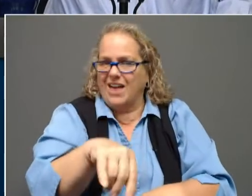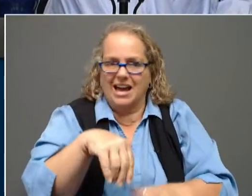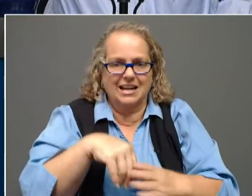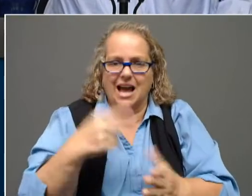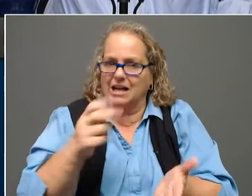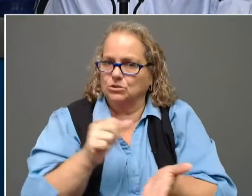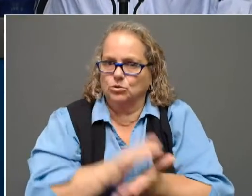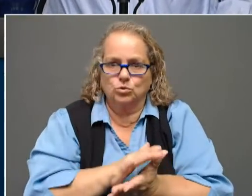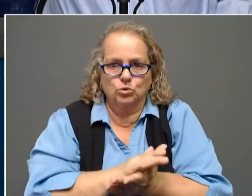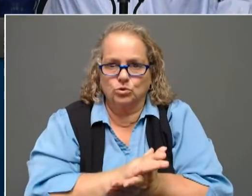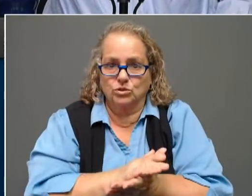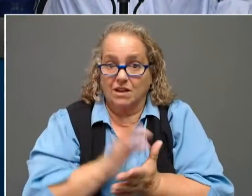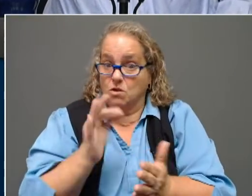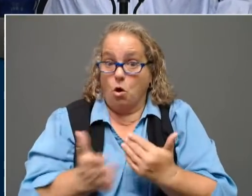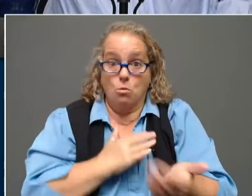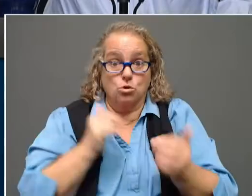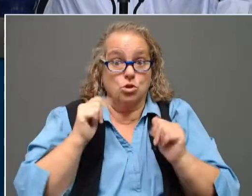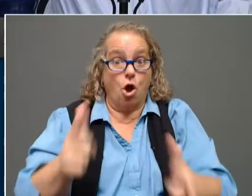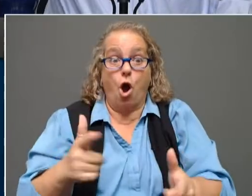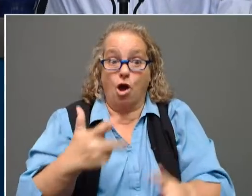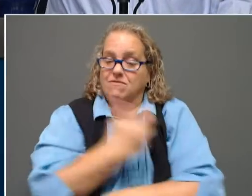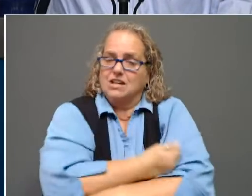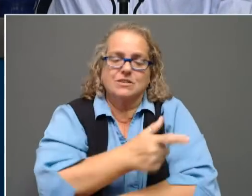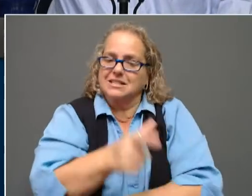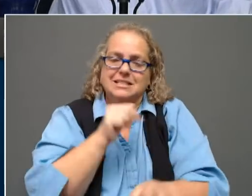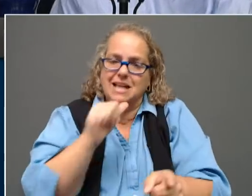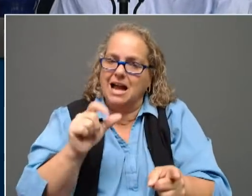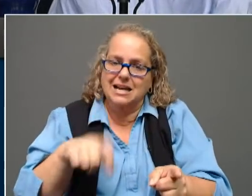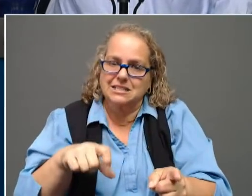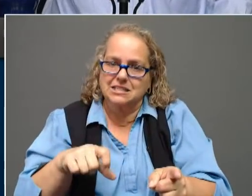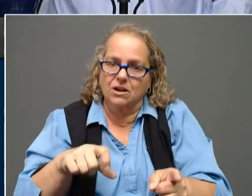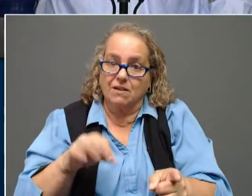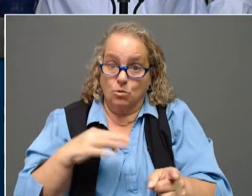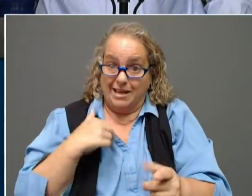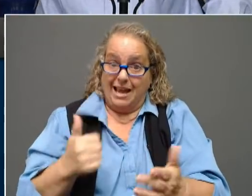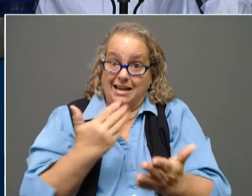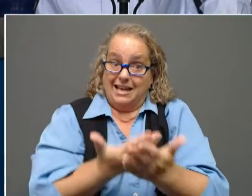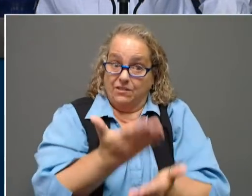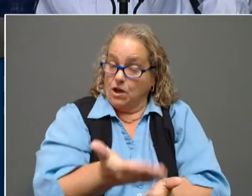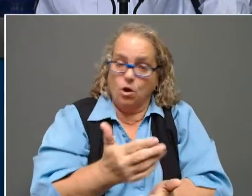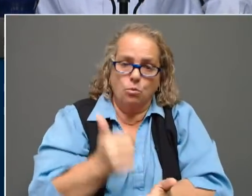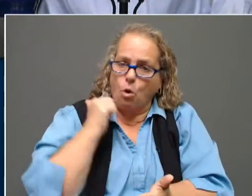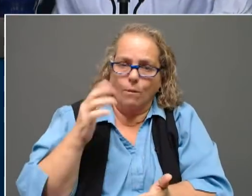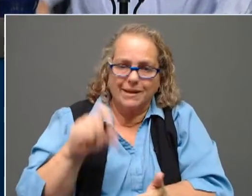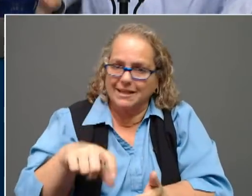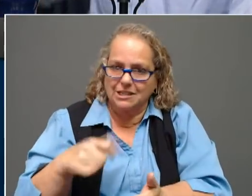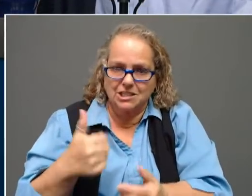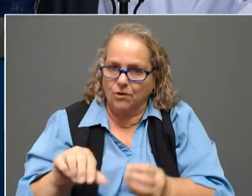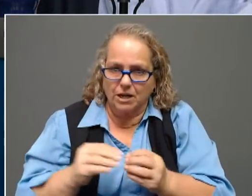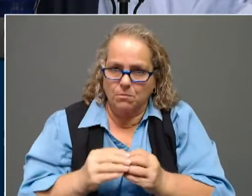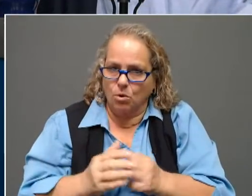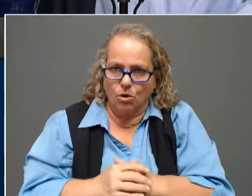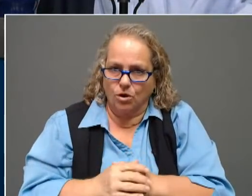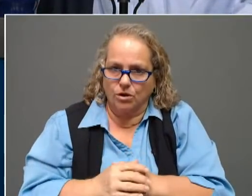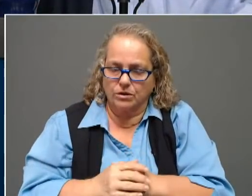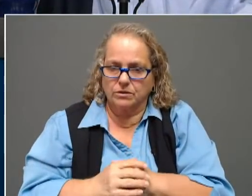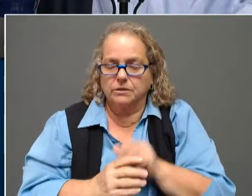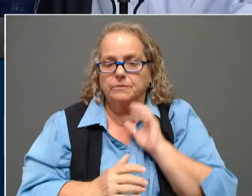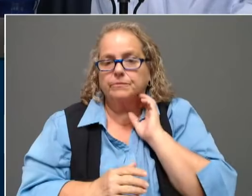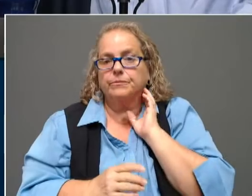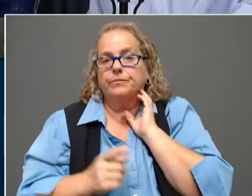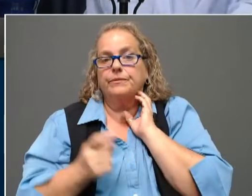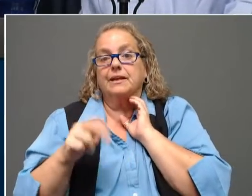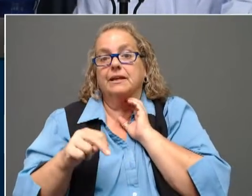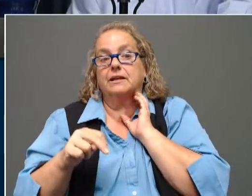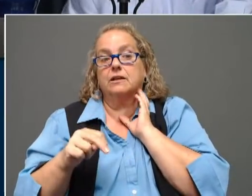virtually all were, this wouldn't be necessary. And if we can get there, it won't be anymore. And then we